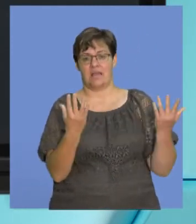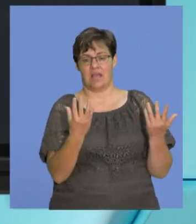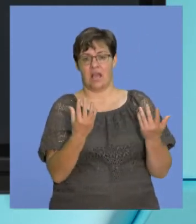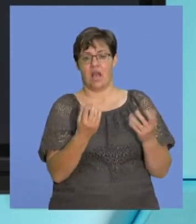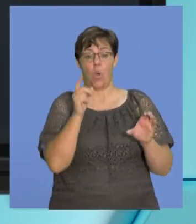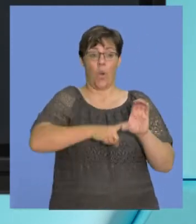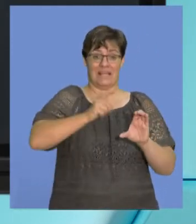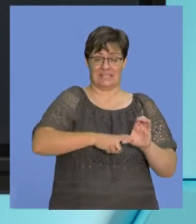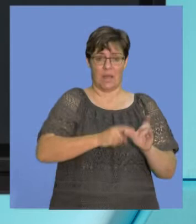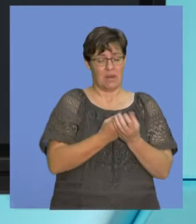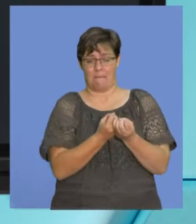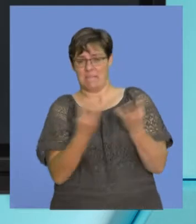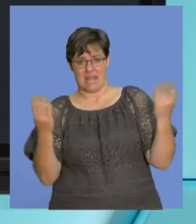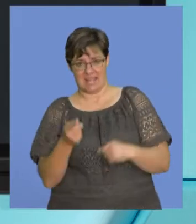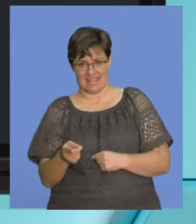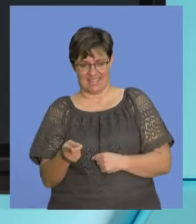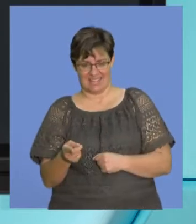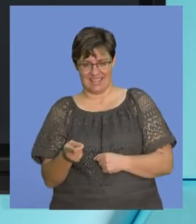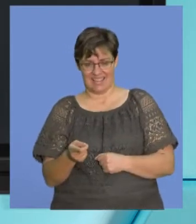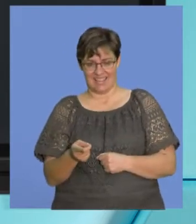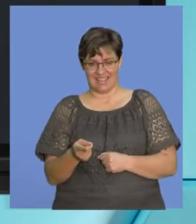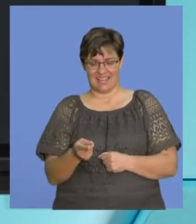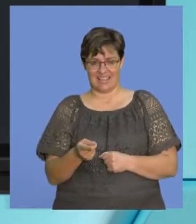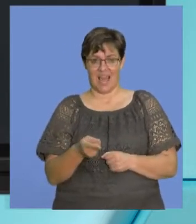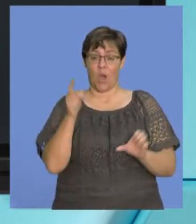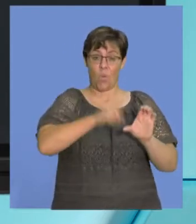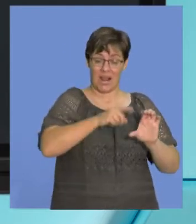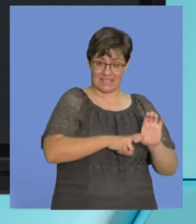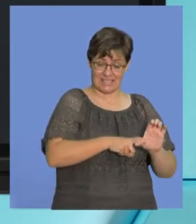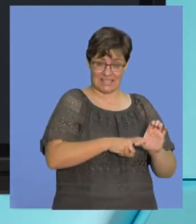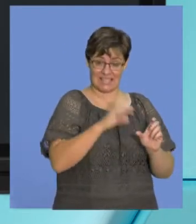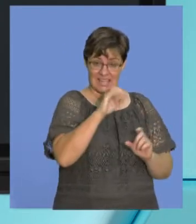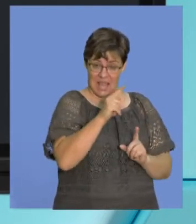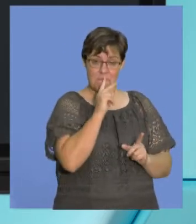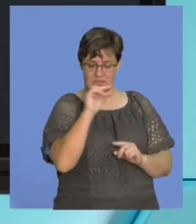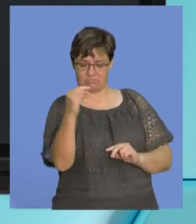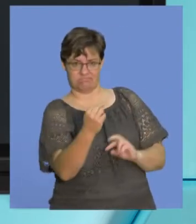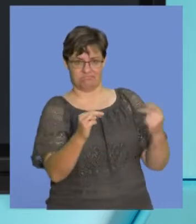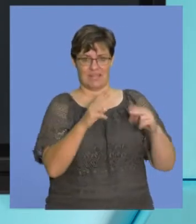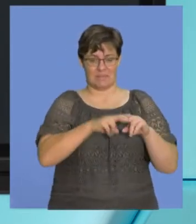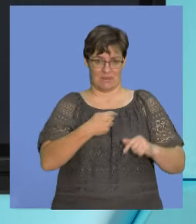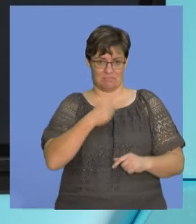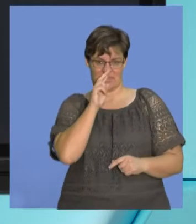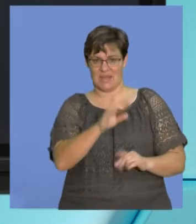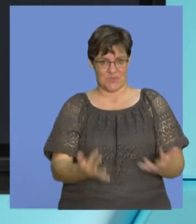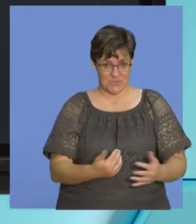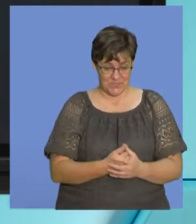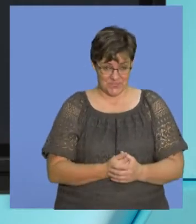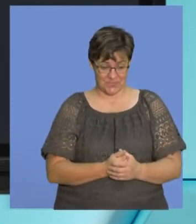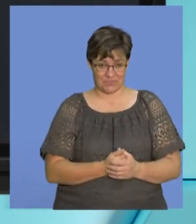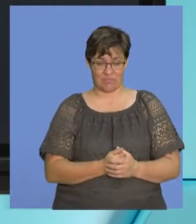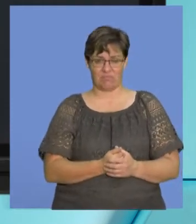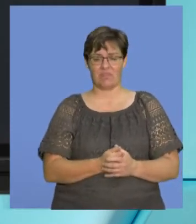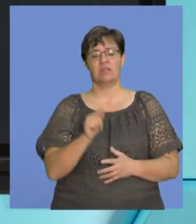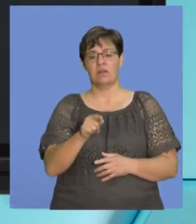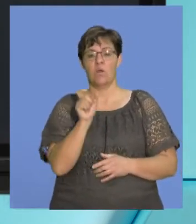qualitative, it's not quantitative. Quantitative is measurements. So qualitative data can be subjective. We also